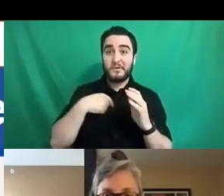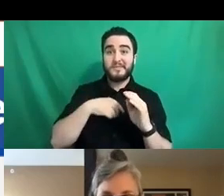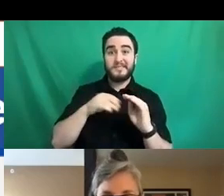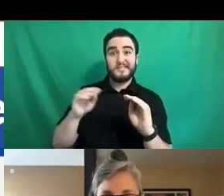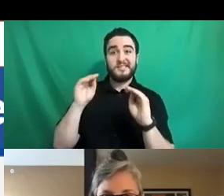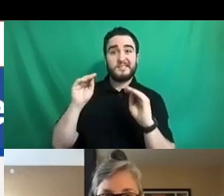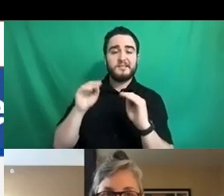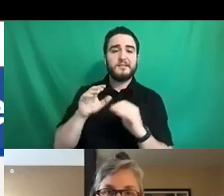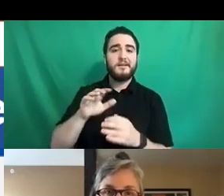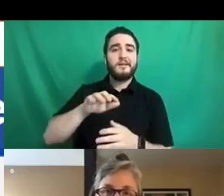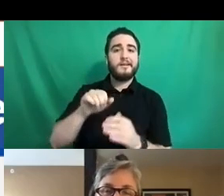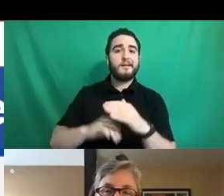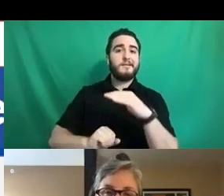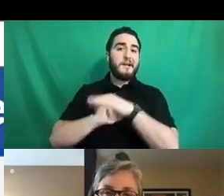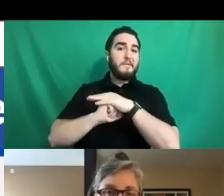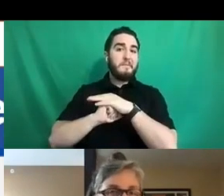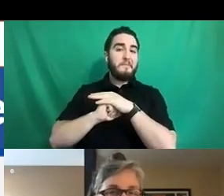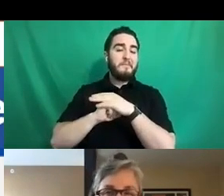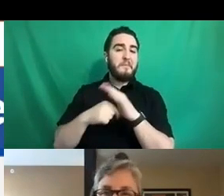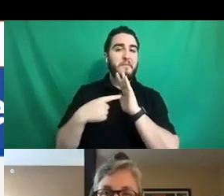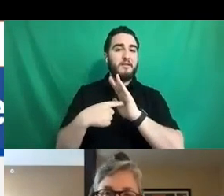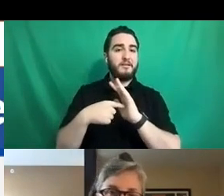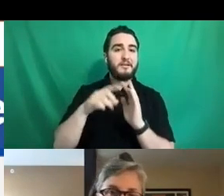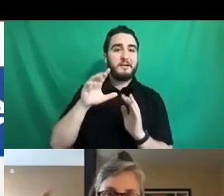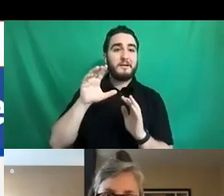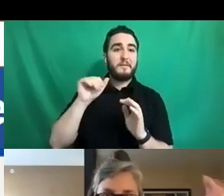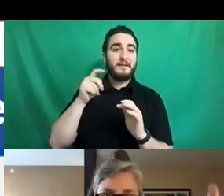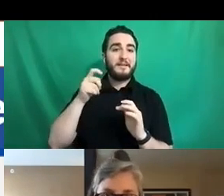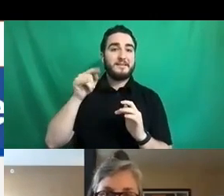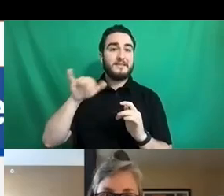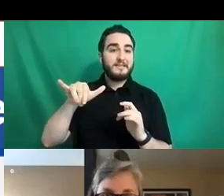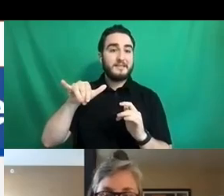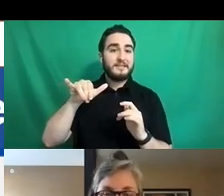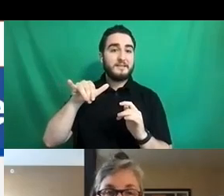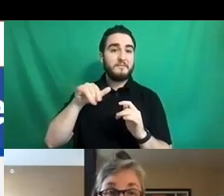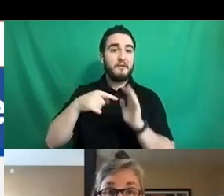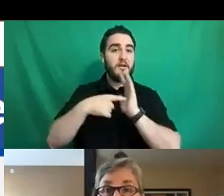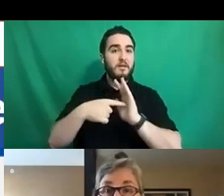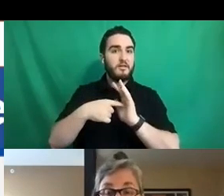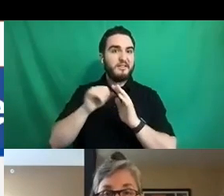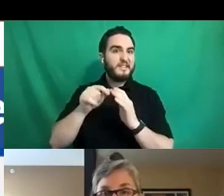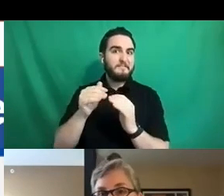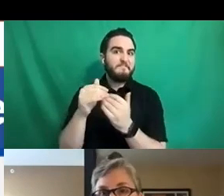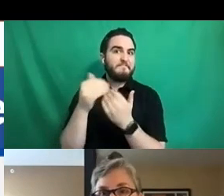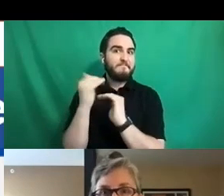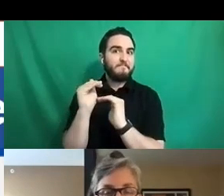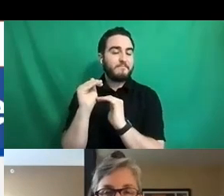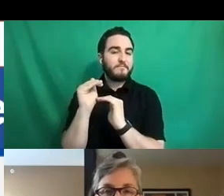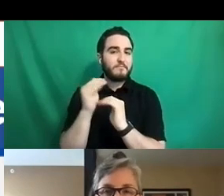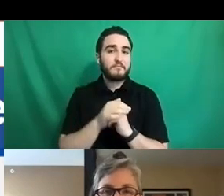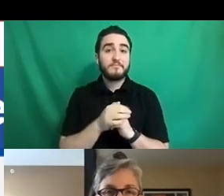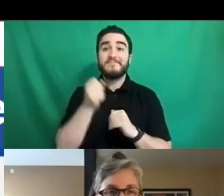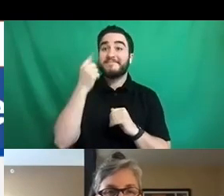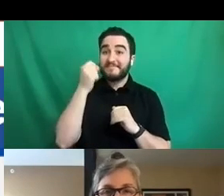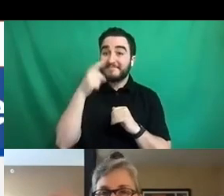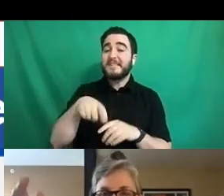capacity model. It's a separate and not equal employment structure. Now, we need